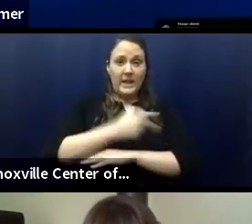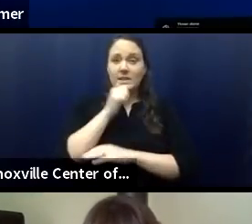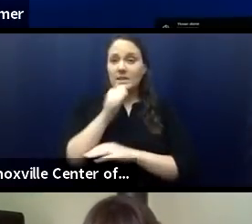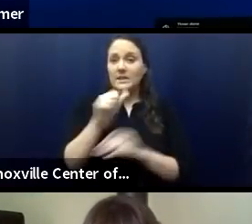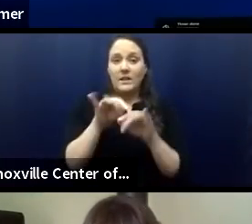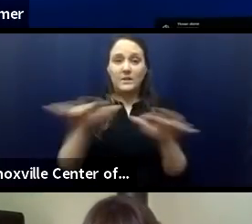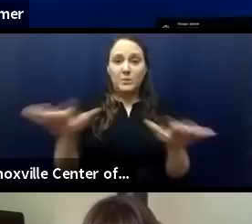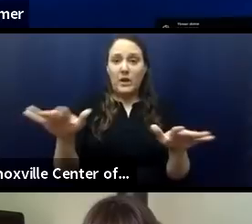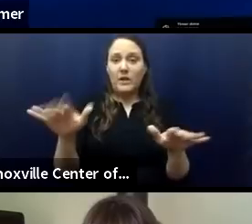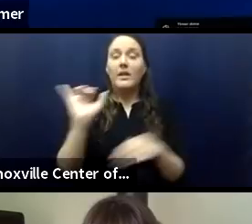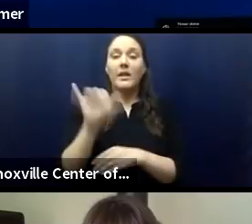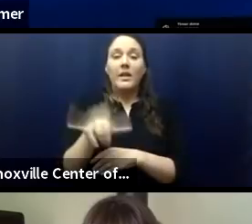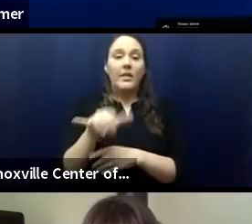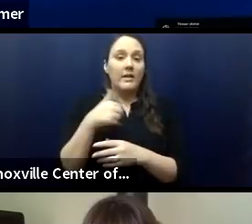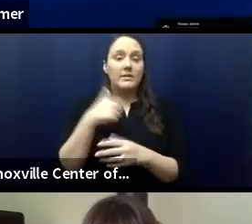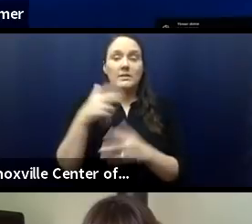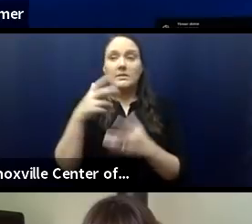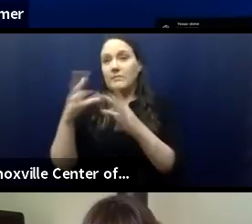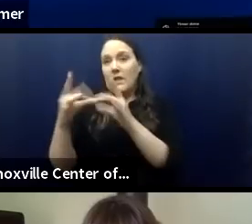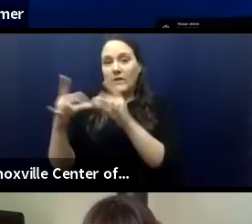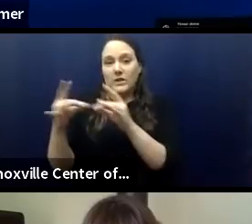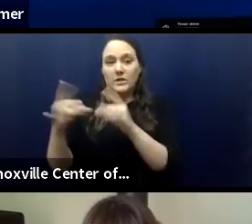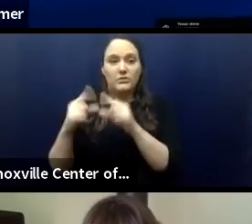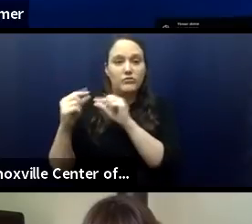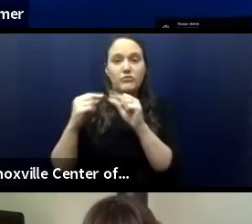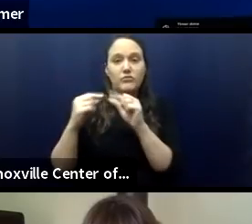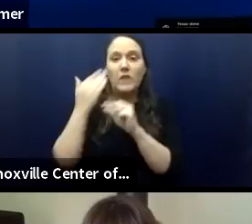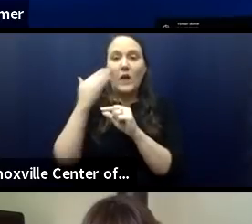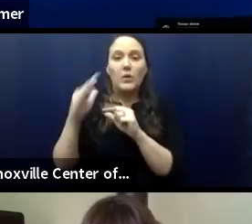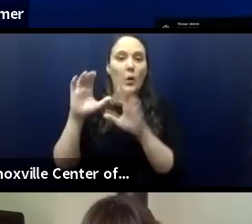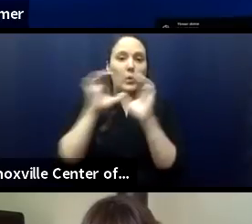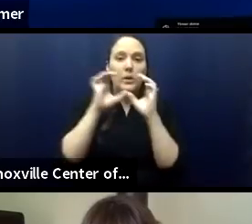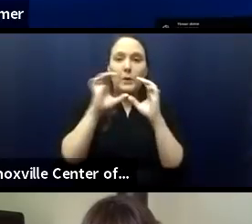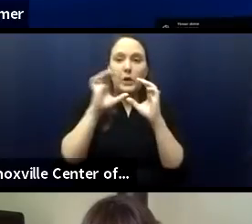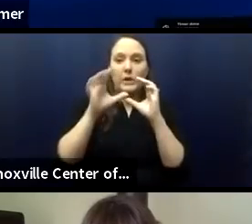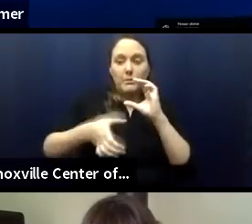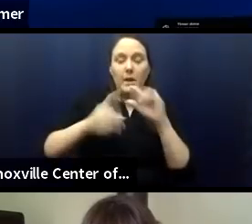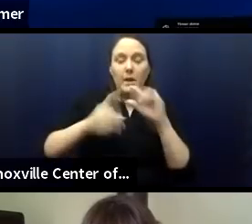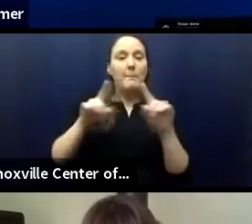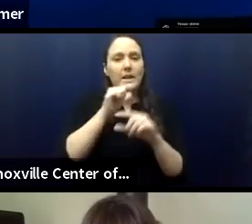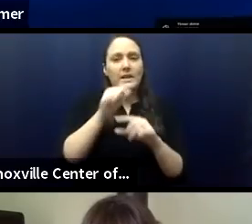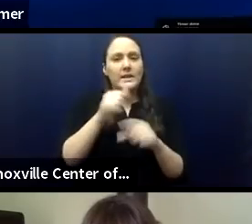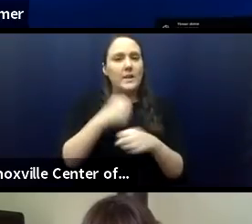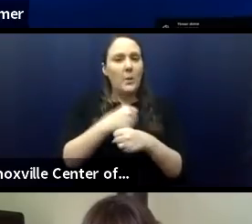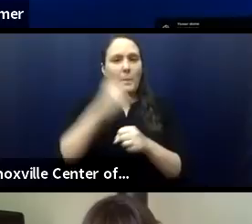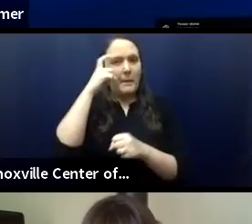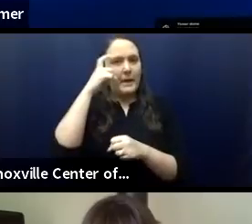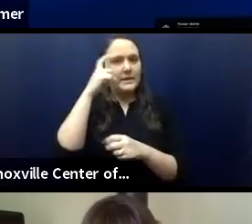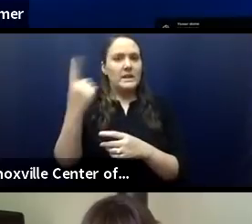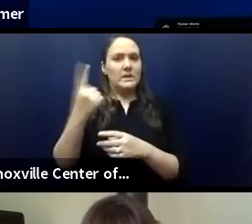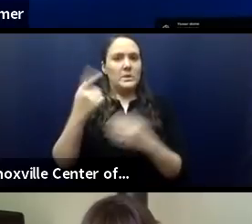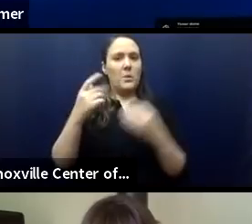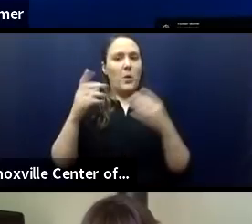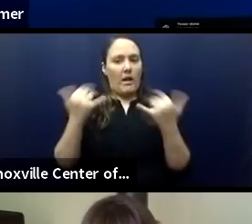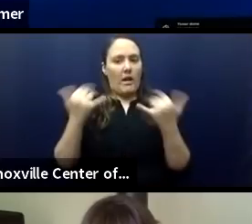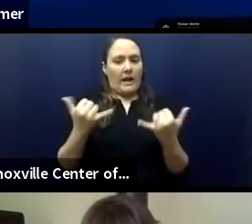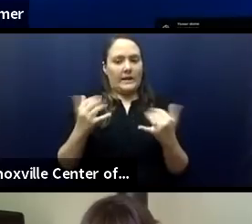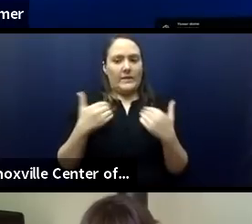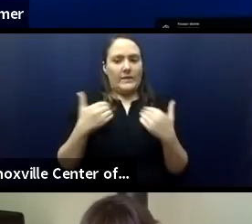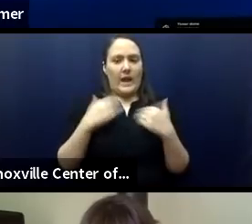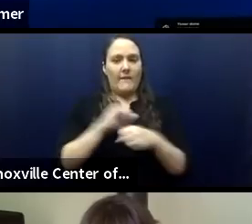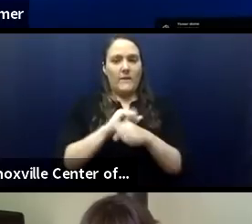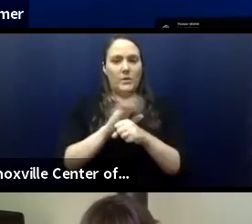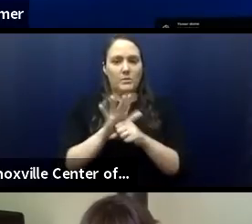this is hearsay. I don't know if there's a breakdown in communication, but it does not make sense that someone who actively has COVID-19, even if they are